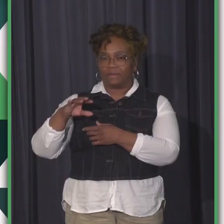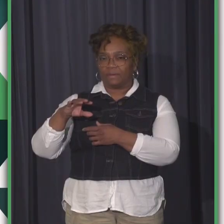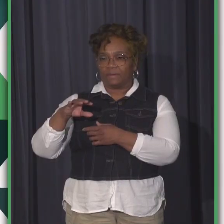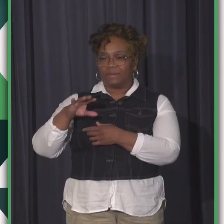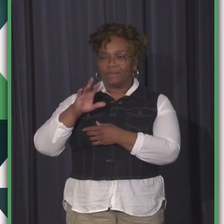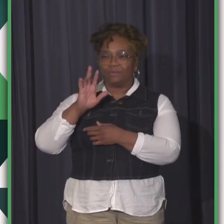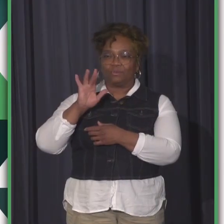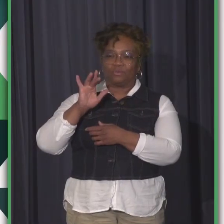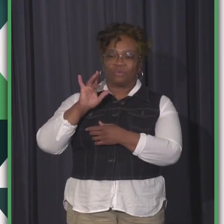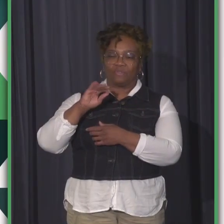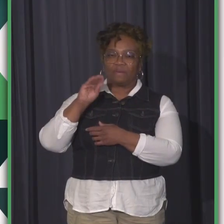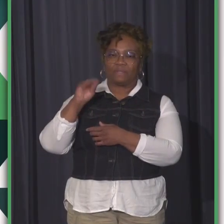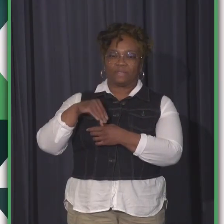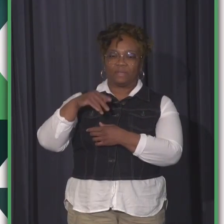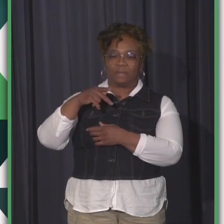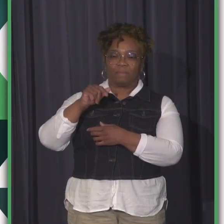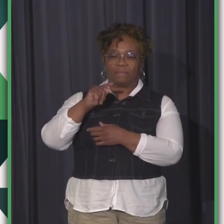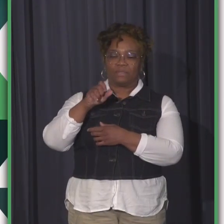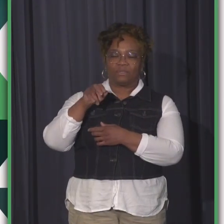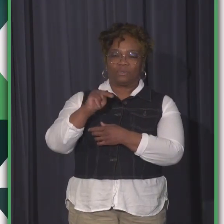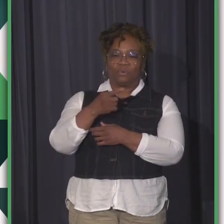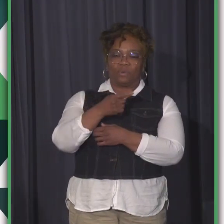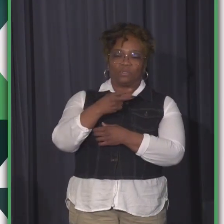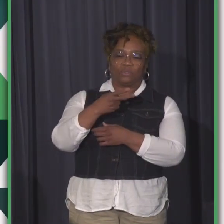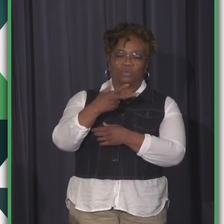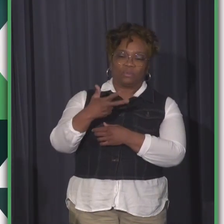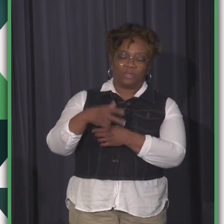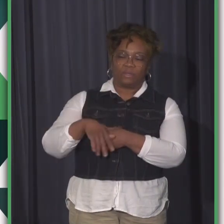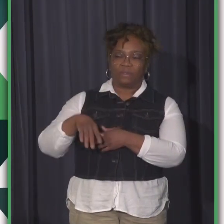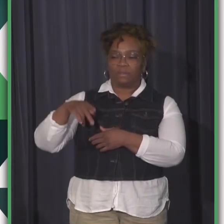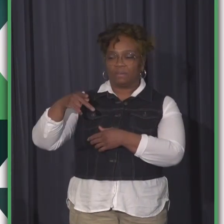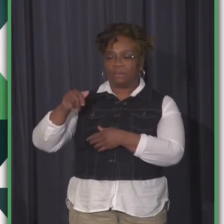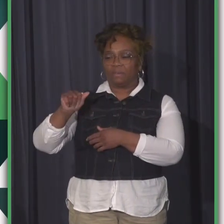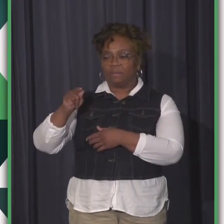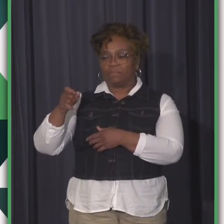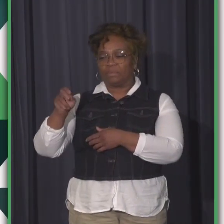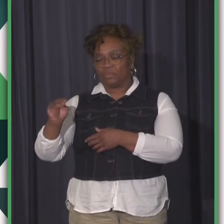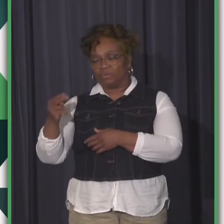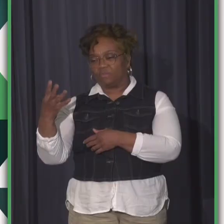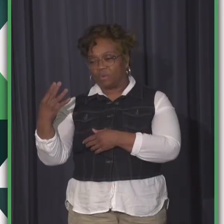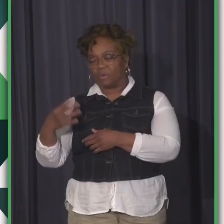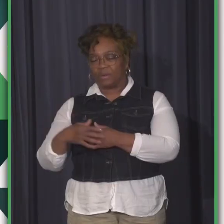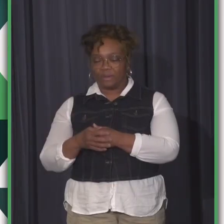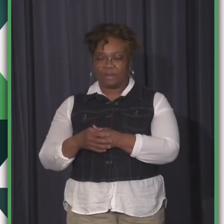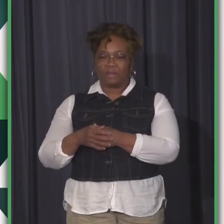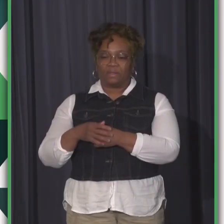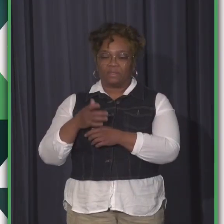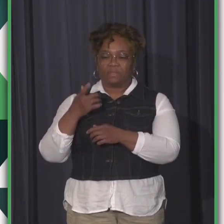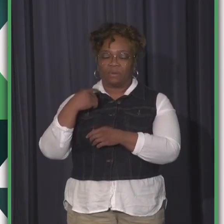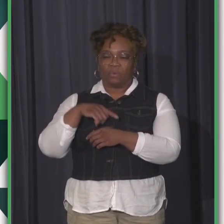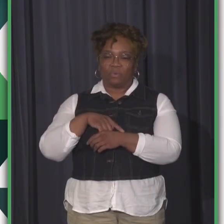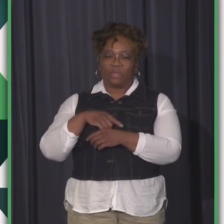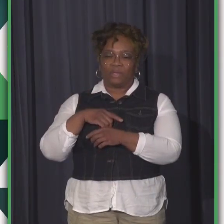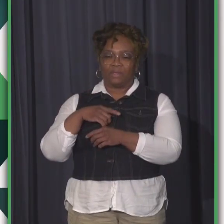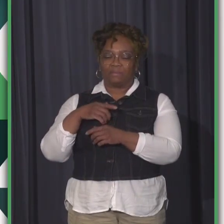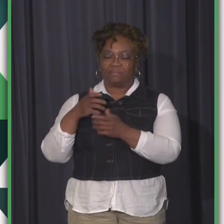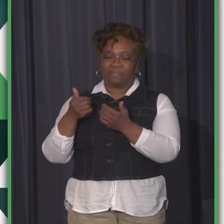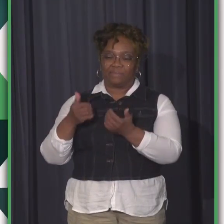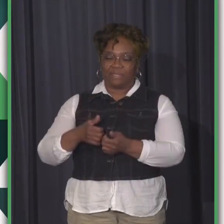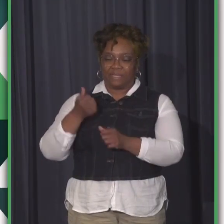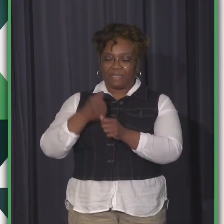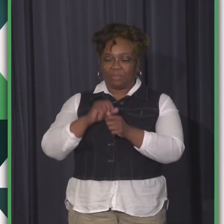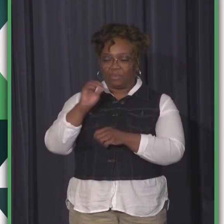25% platoon 1, 2, and 3. So, and then it's a breakdown of each command percentage what we're going to look at. Does your